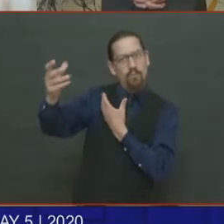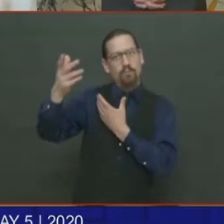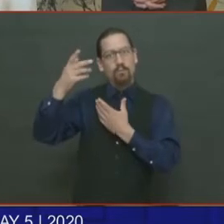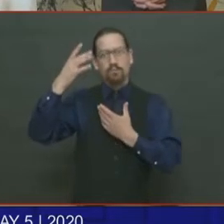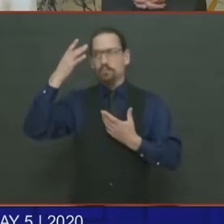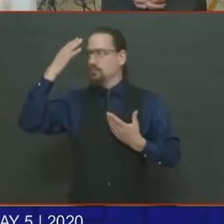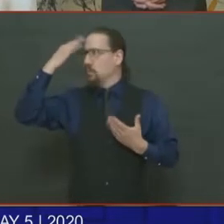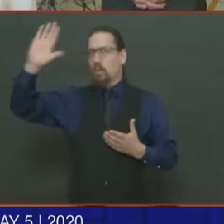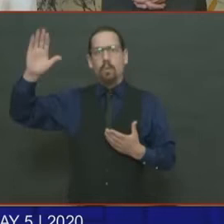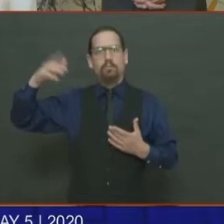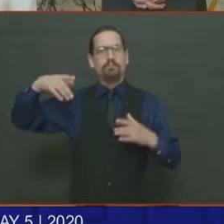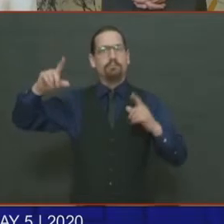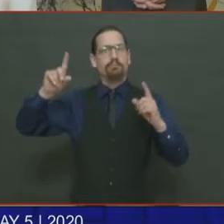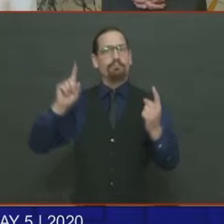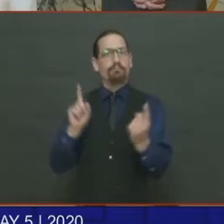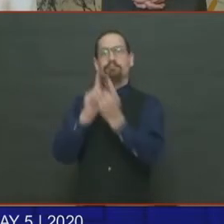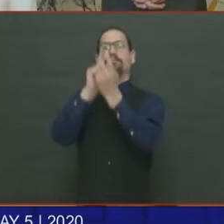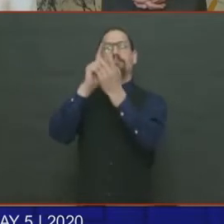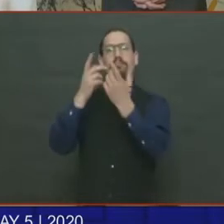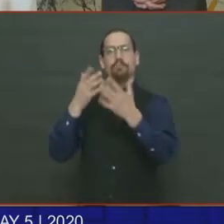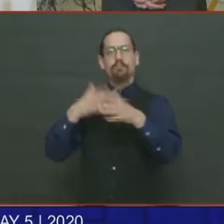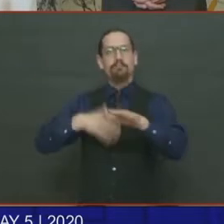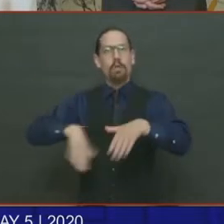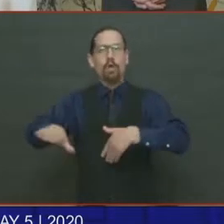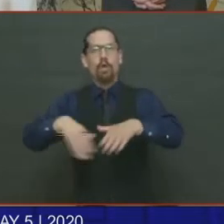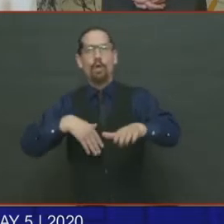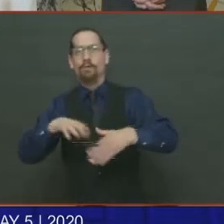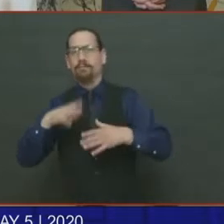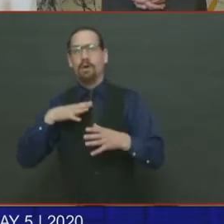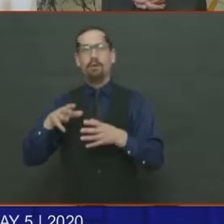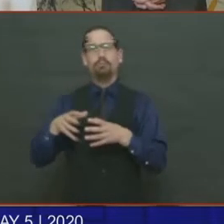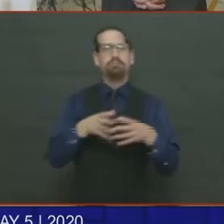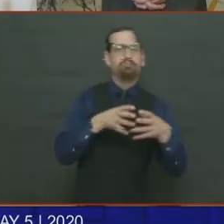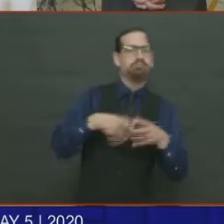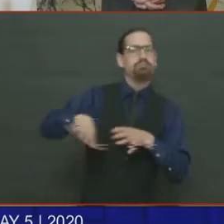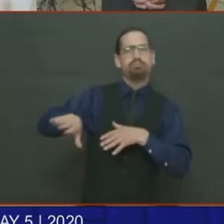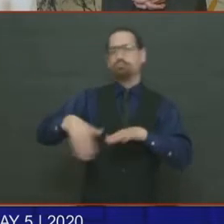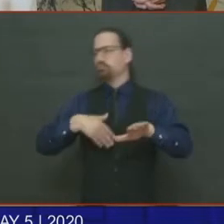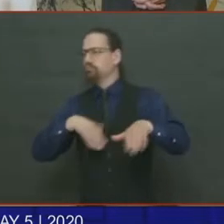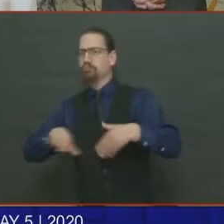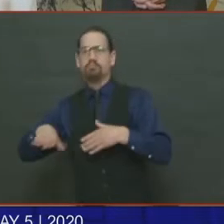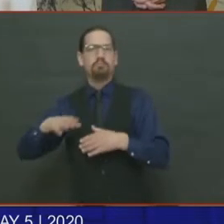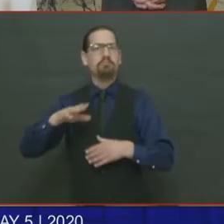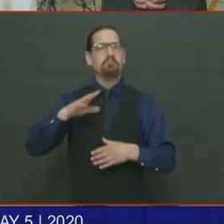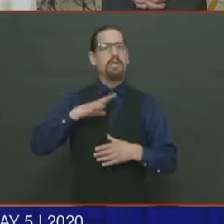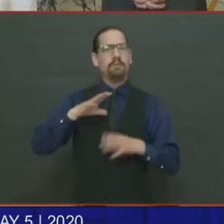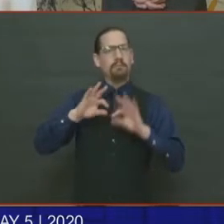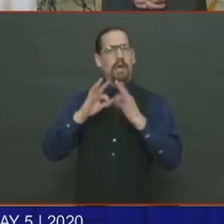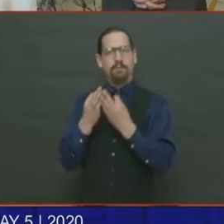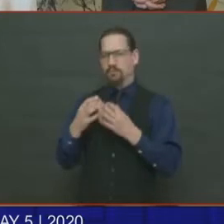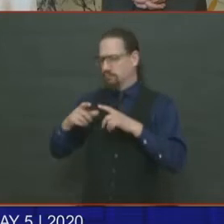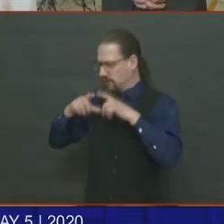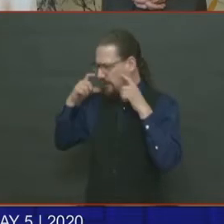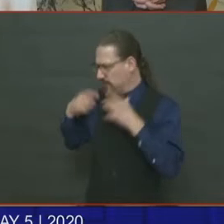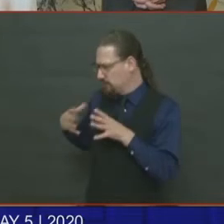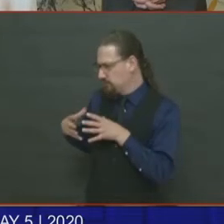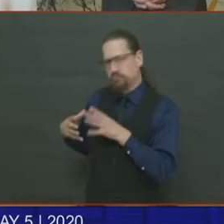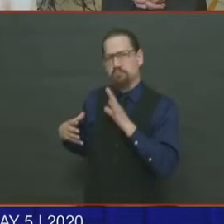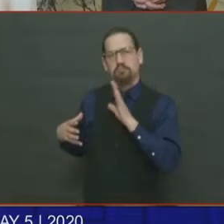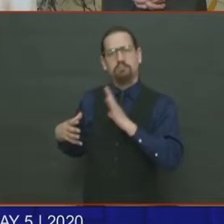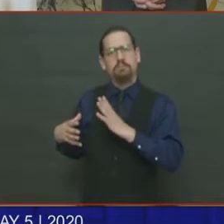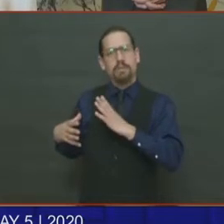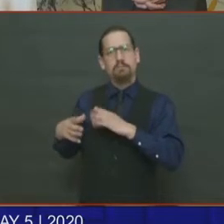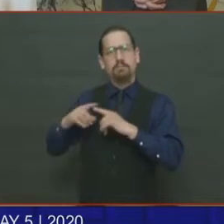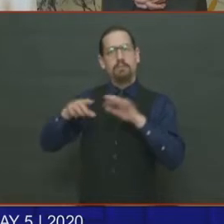the people who you're with every day, then you don't have to have it on. Have it in your pocket, because you might run into a friend, or